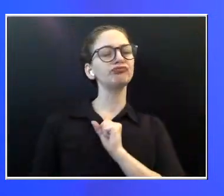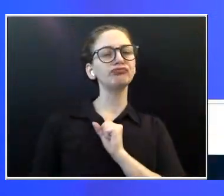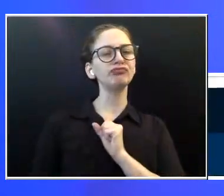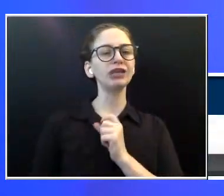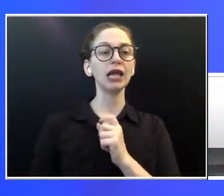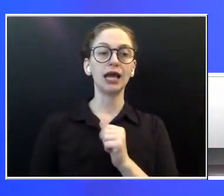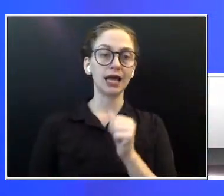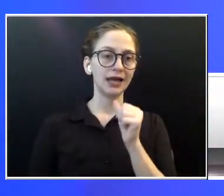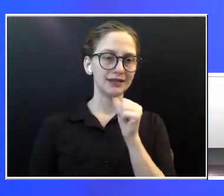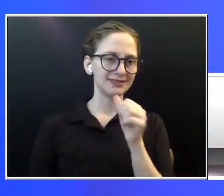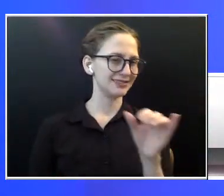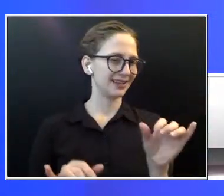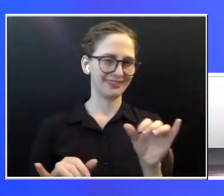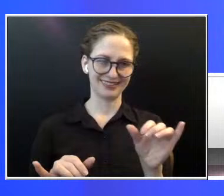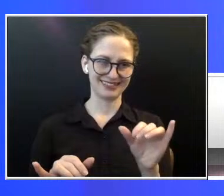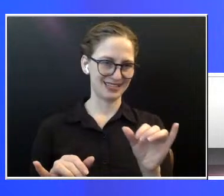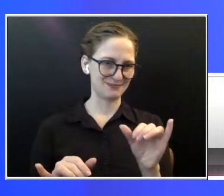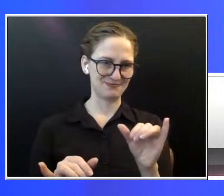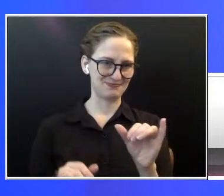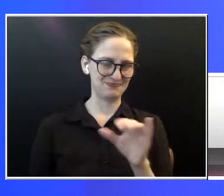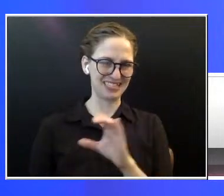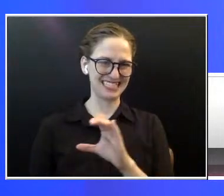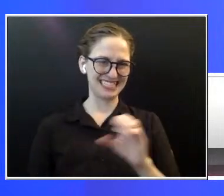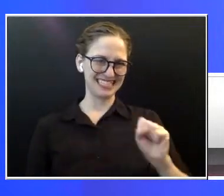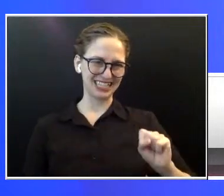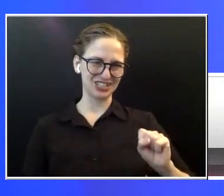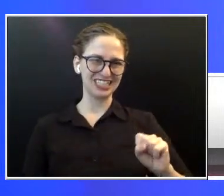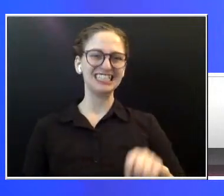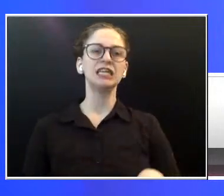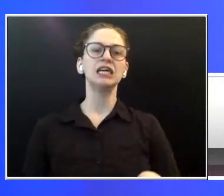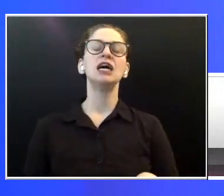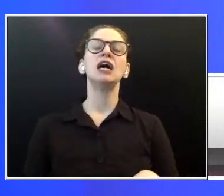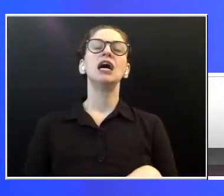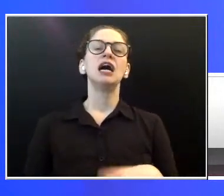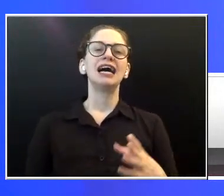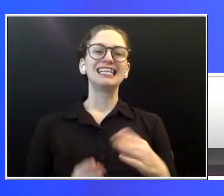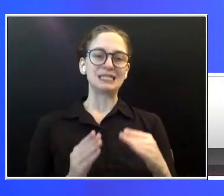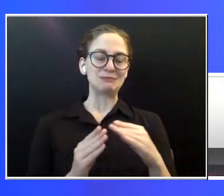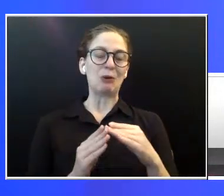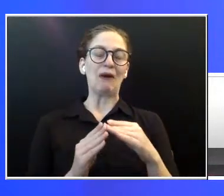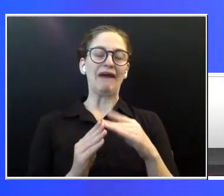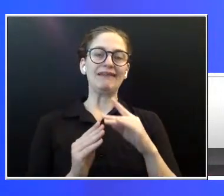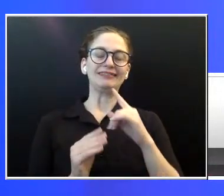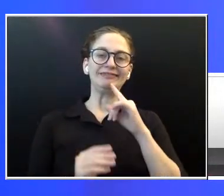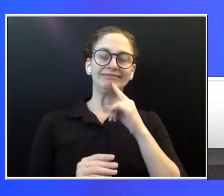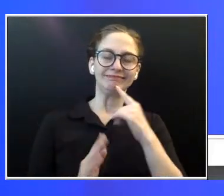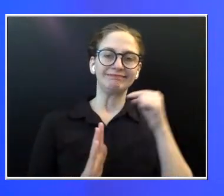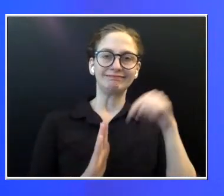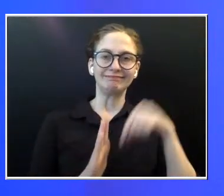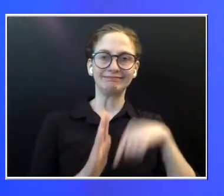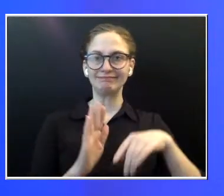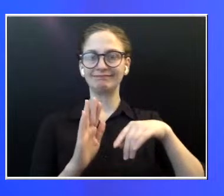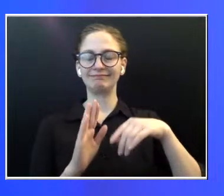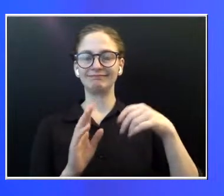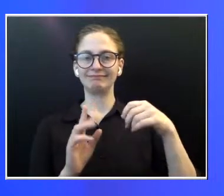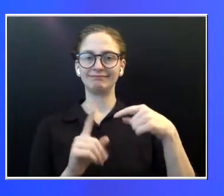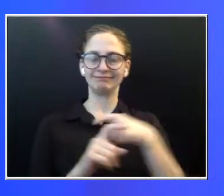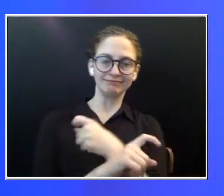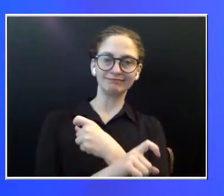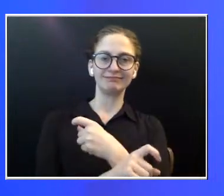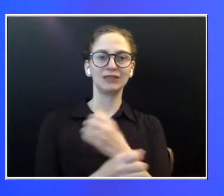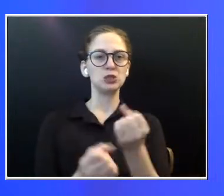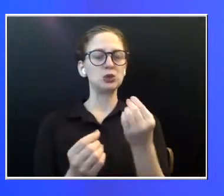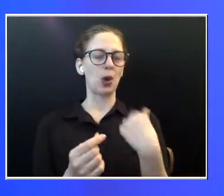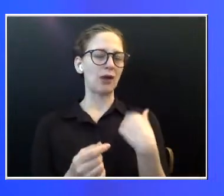C-section. It's quite a bit more extensive. So I was a little bit surprised by that when I got up from the surgery the first time.